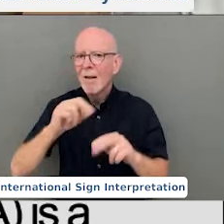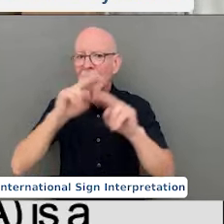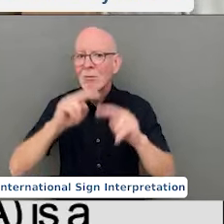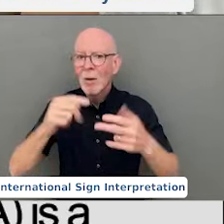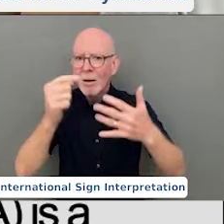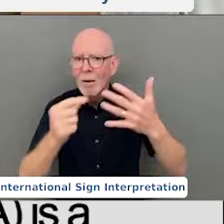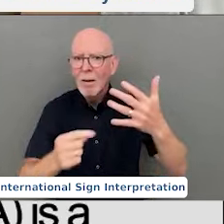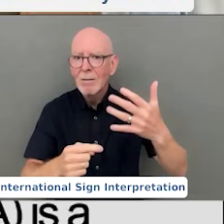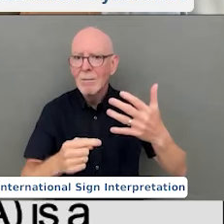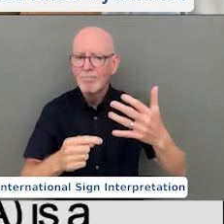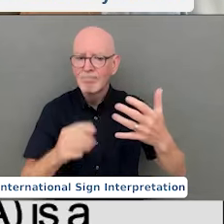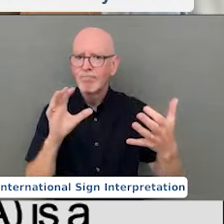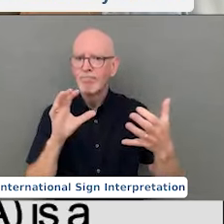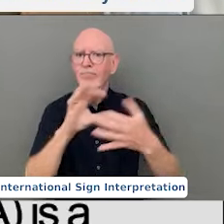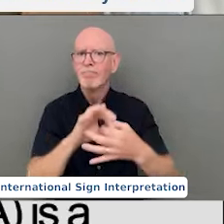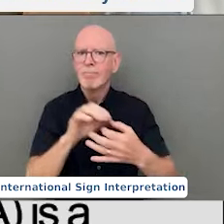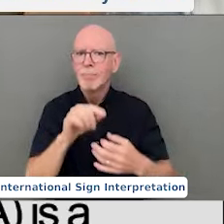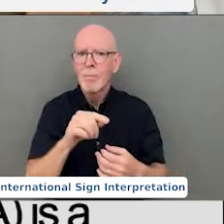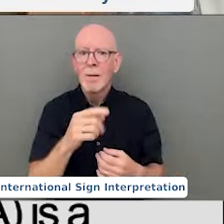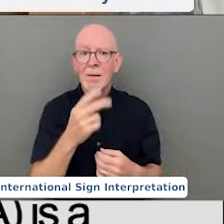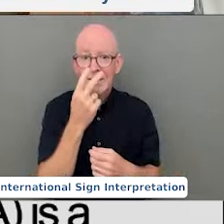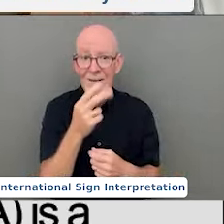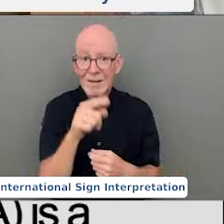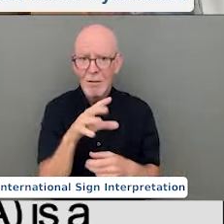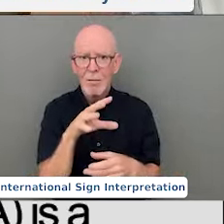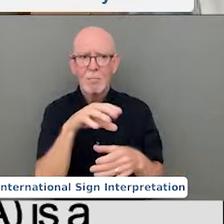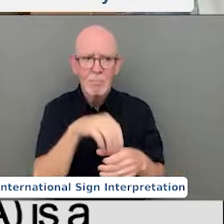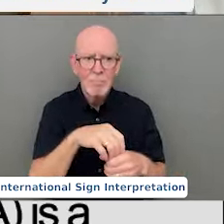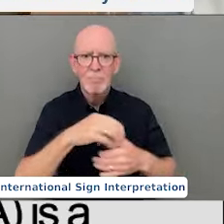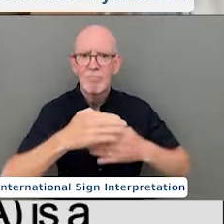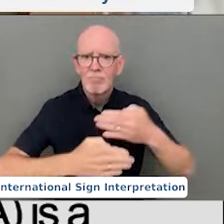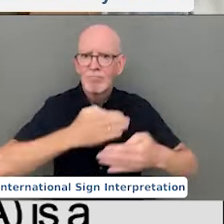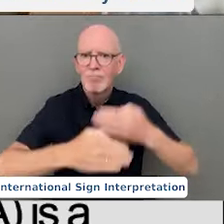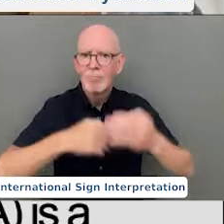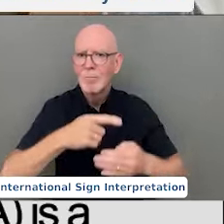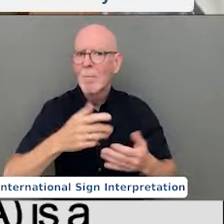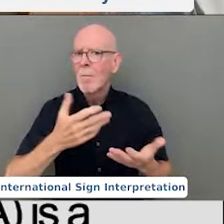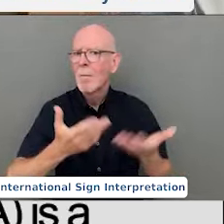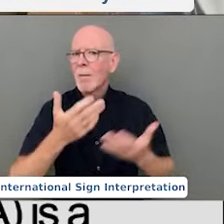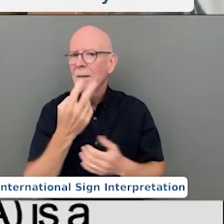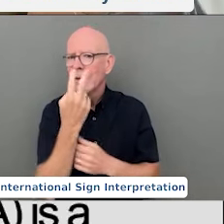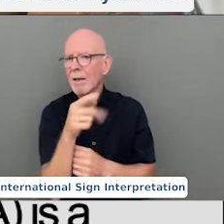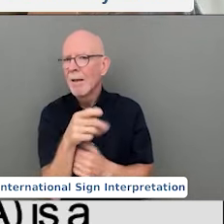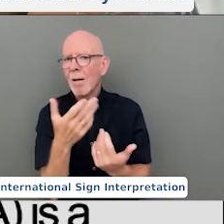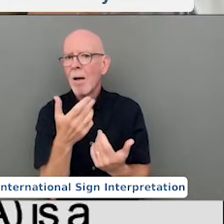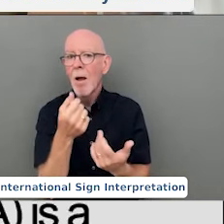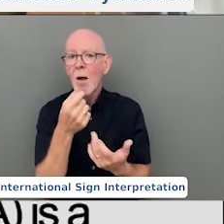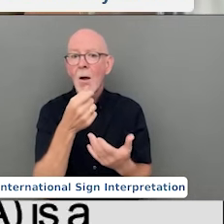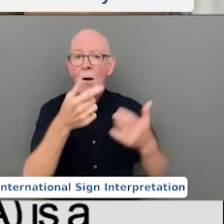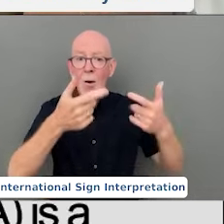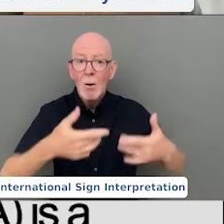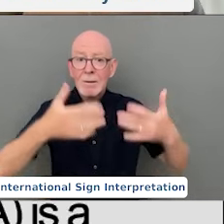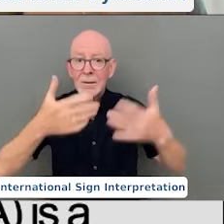national development planning, including integrated national financing frameworks, which are a kind of international tool which is